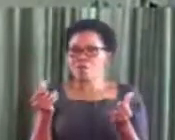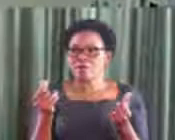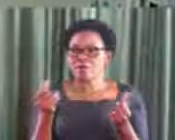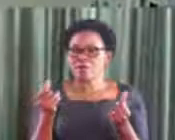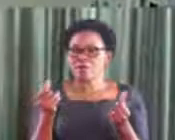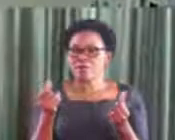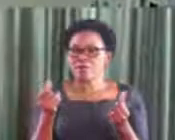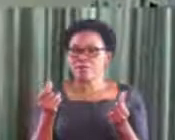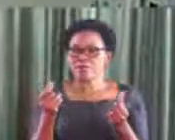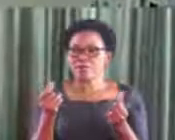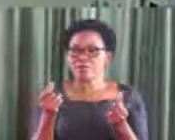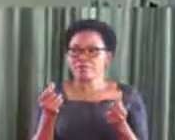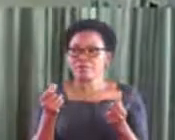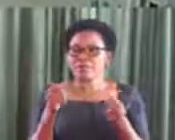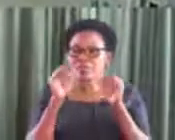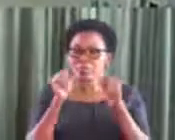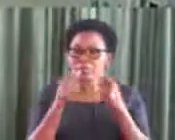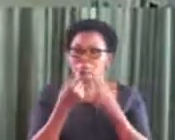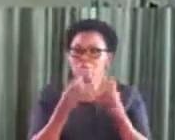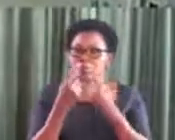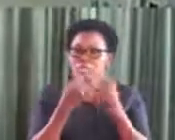Could you discuss both, my lord?